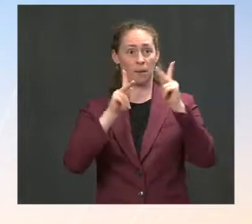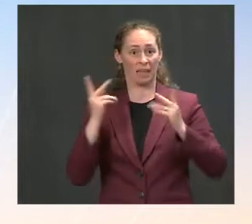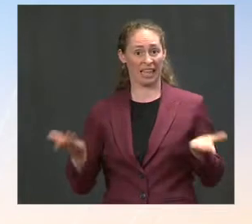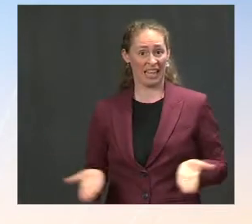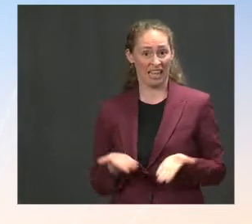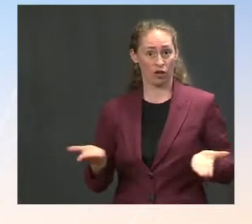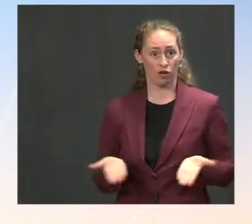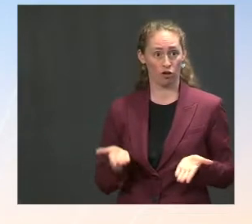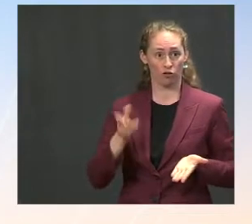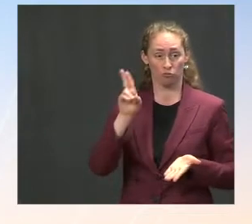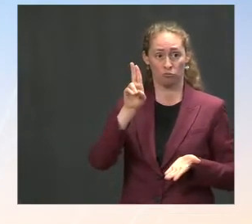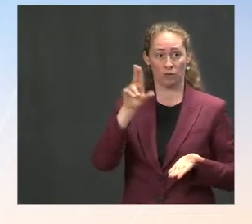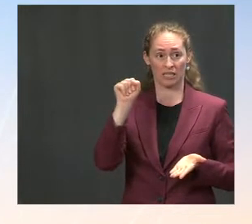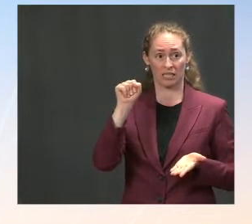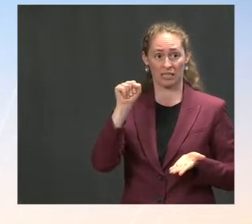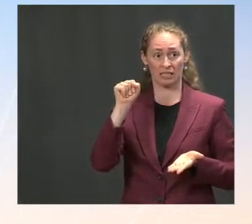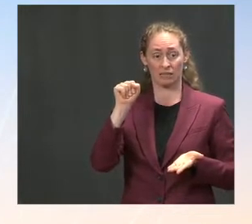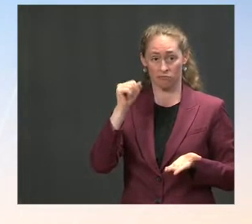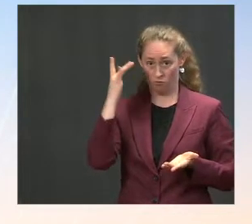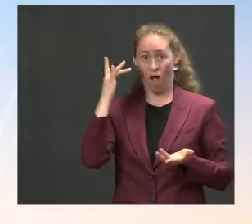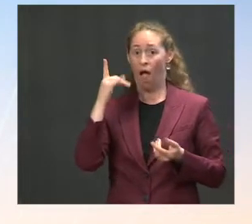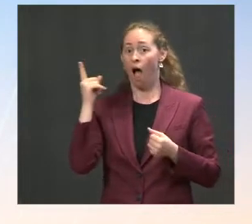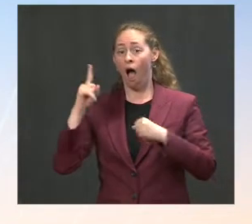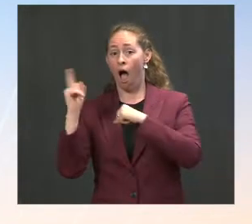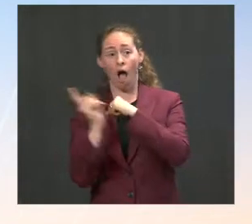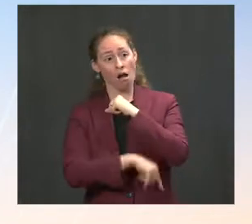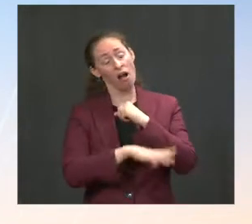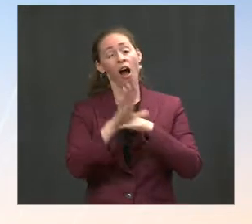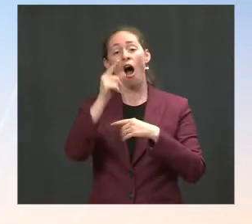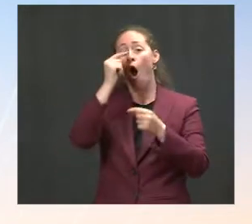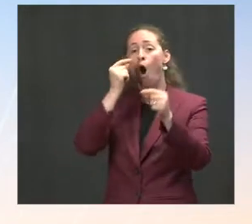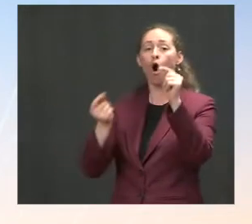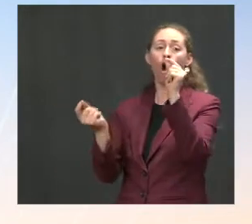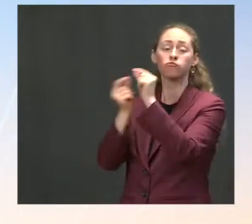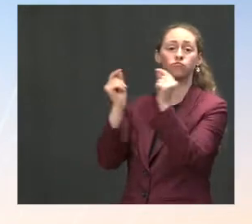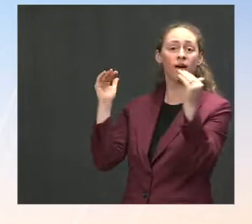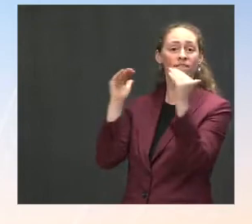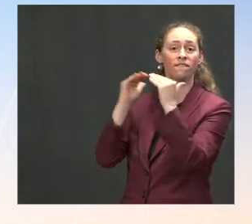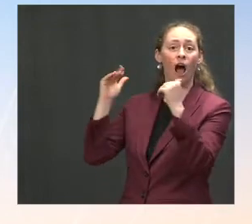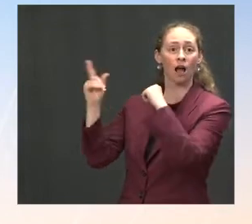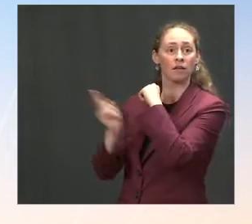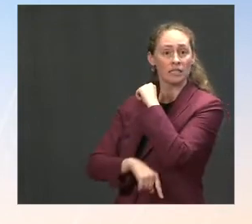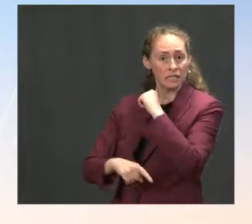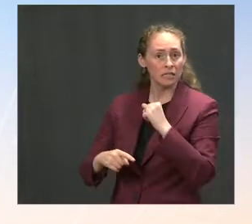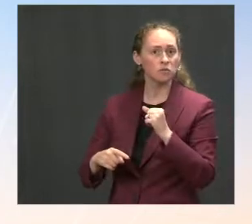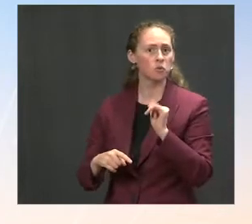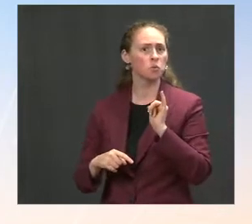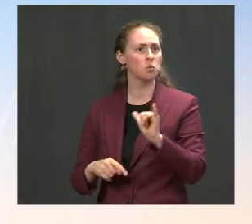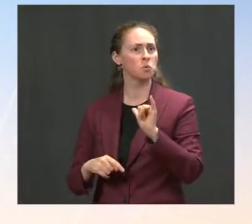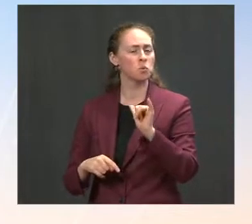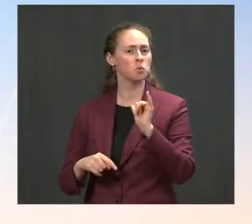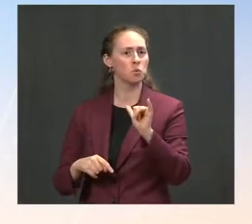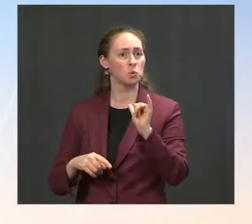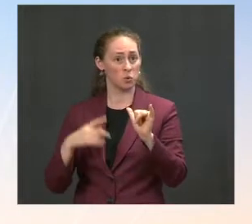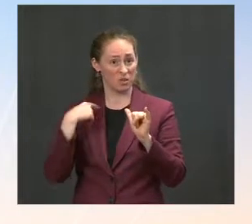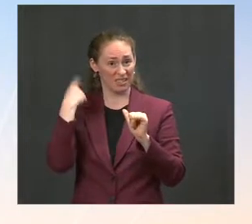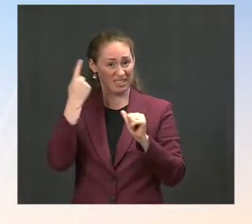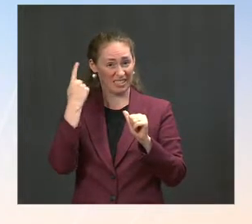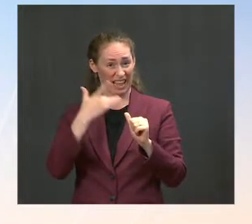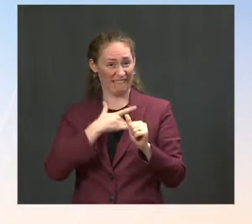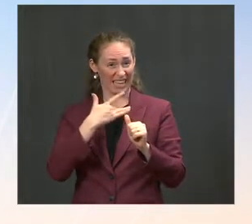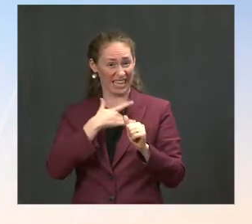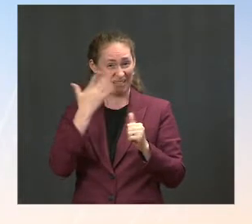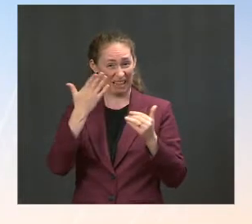imposed by the Biden administration on Chinese officials over Hong Kong. Do you think that this announcement will complicate or impact